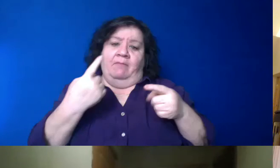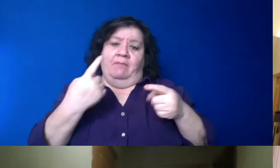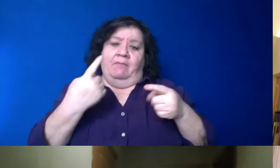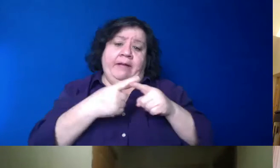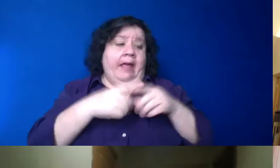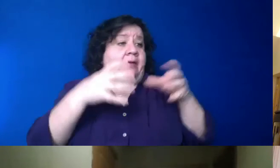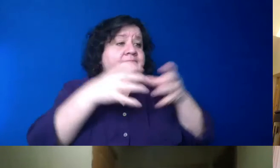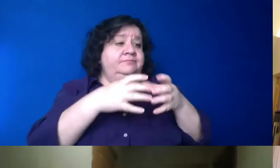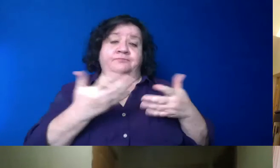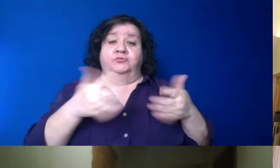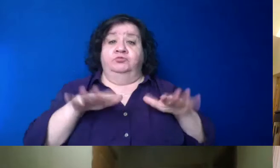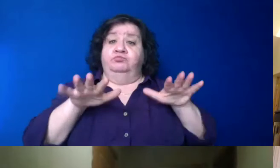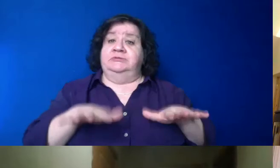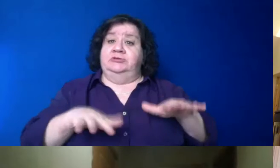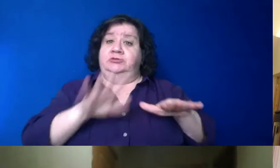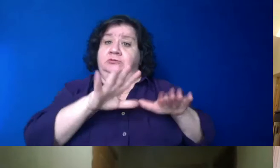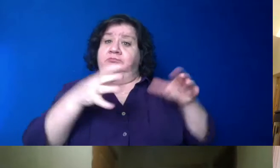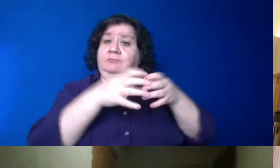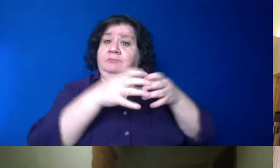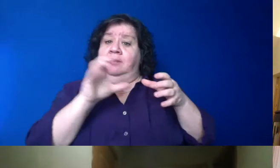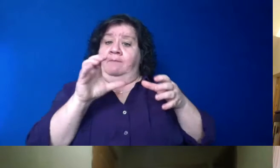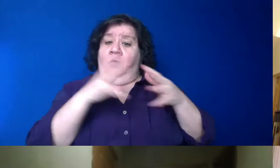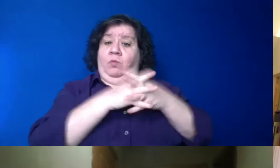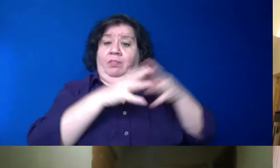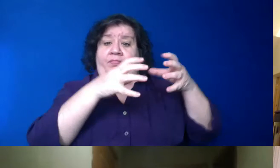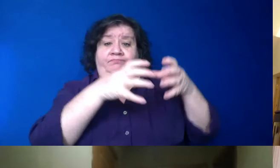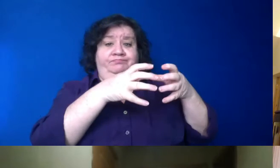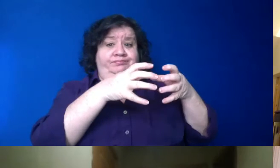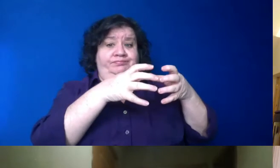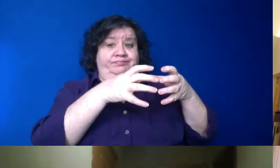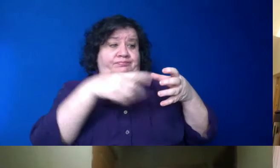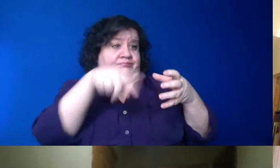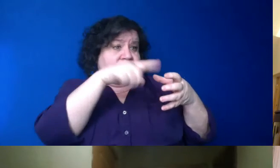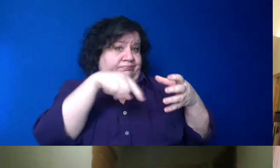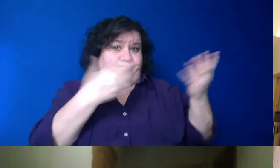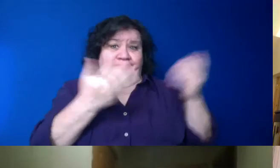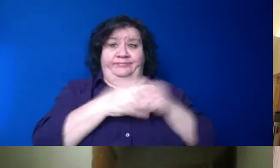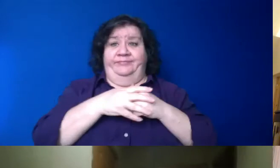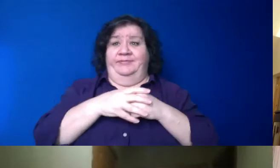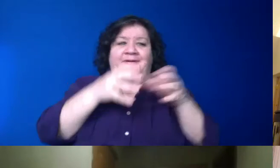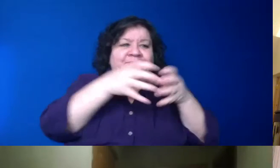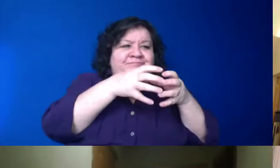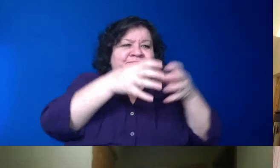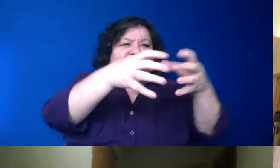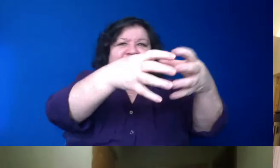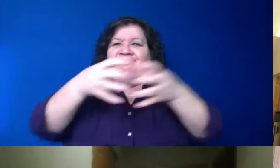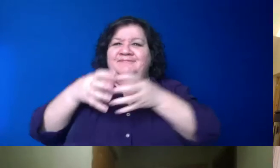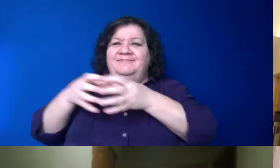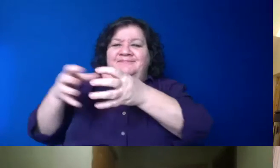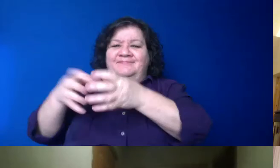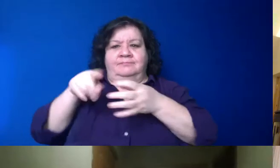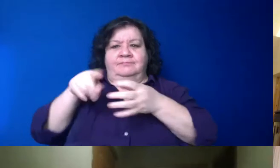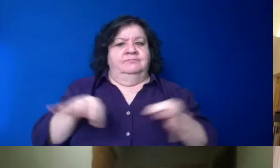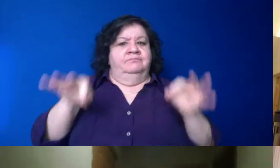There's a lot of critical success factors they could identify from each other's experiences, and a lot they can share with each